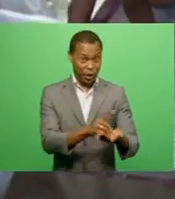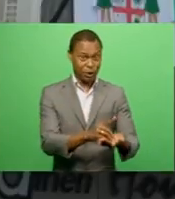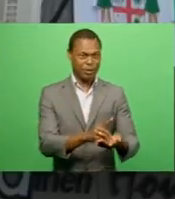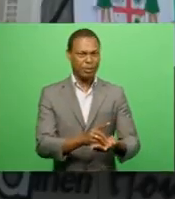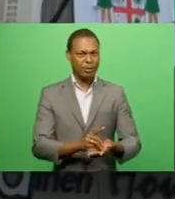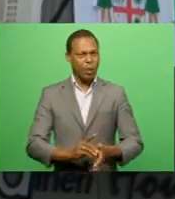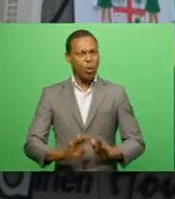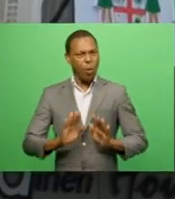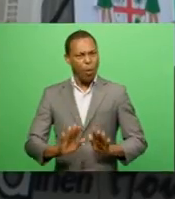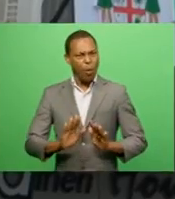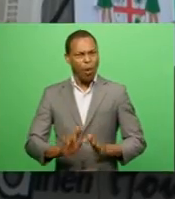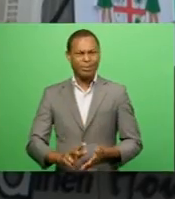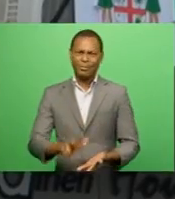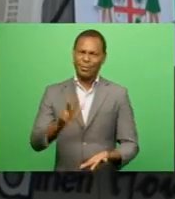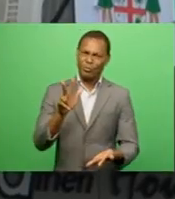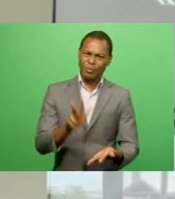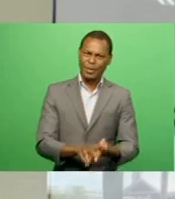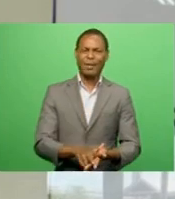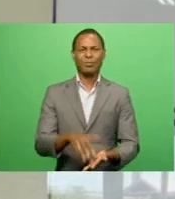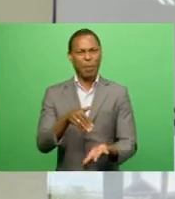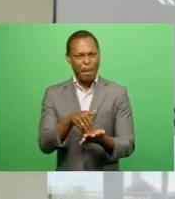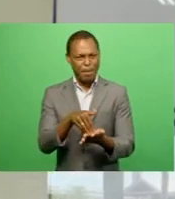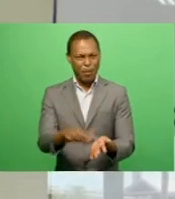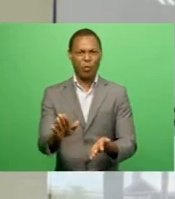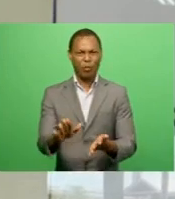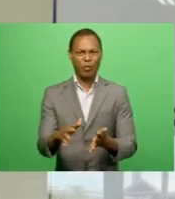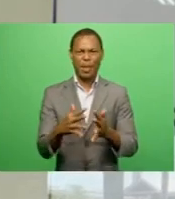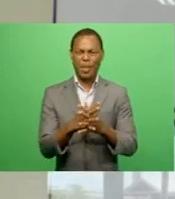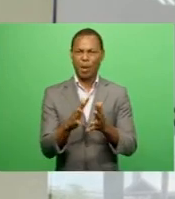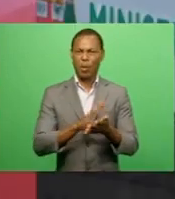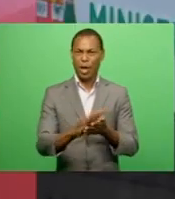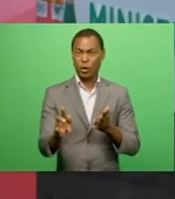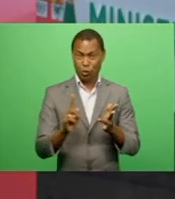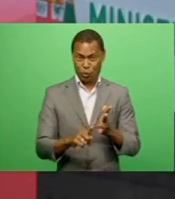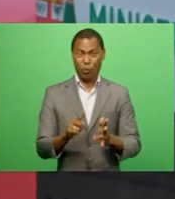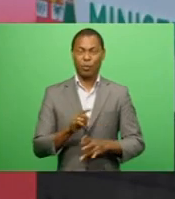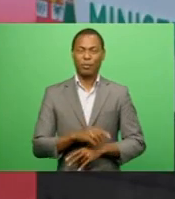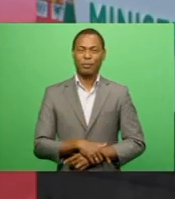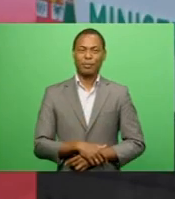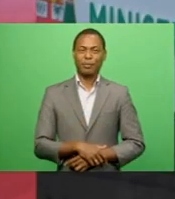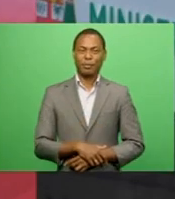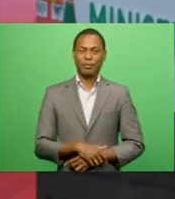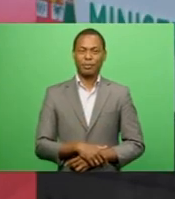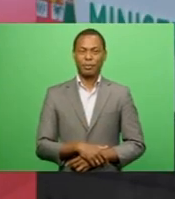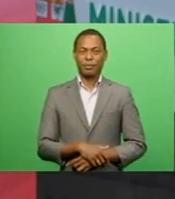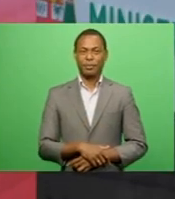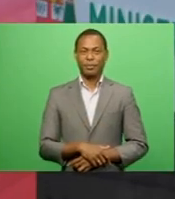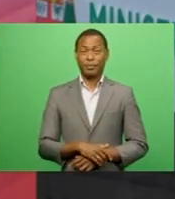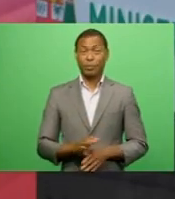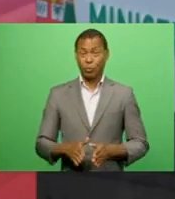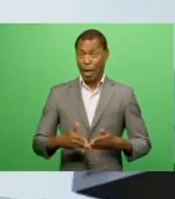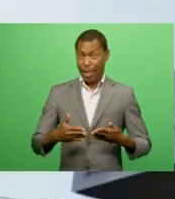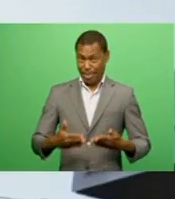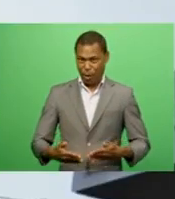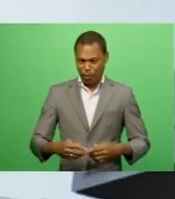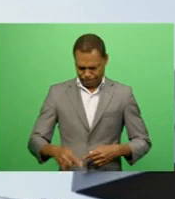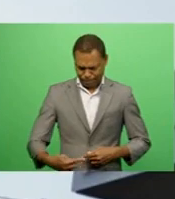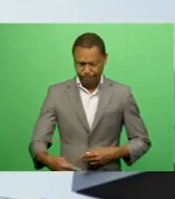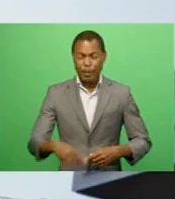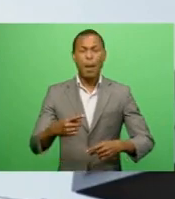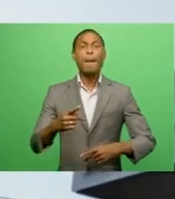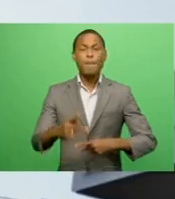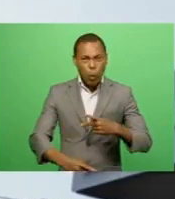for SINOVAC to be WHO approved. I do know that the WHO is currently in the process